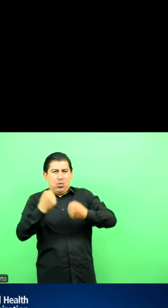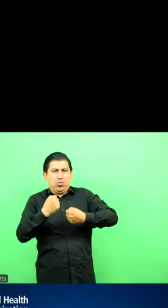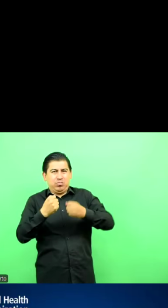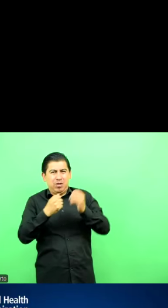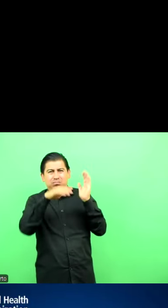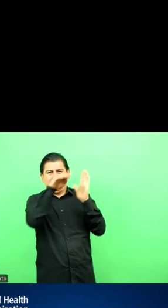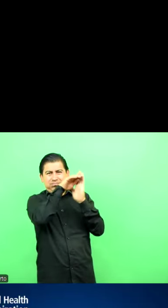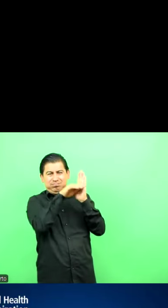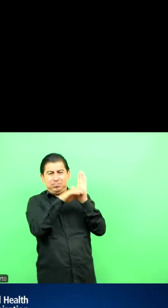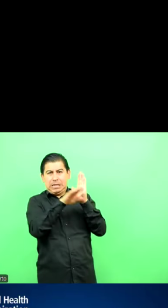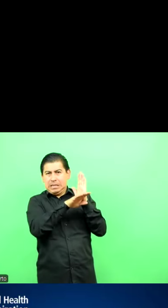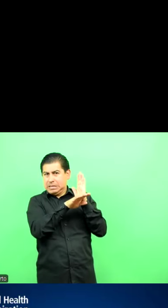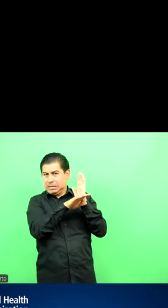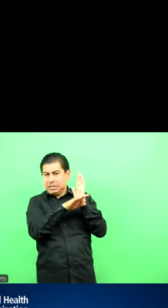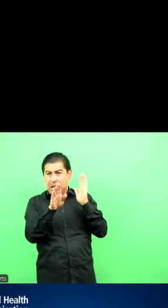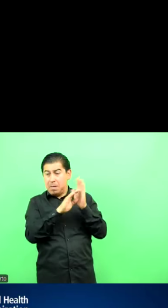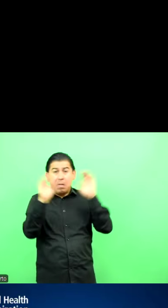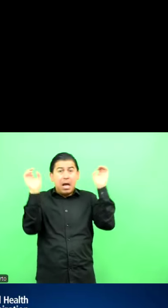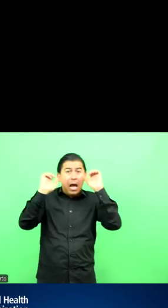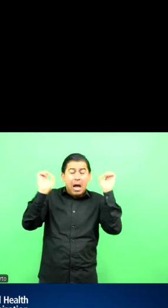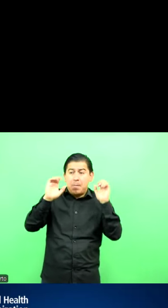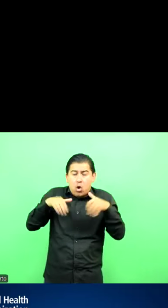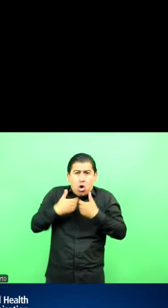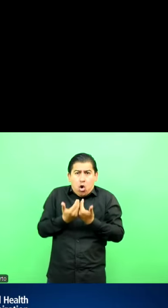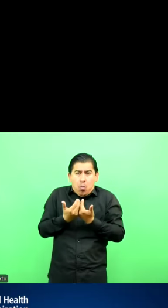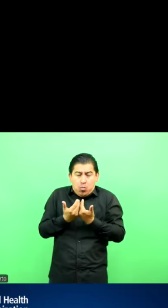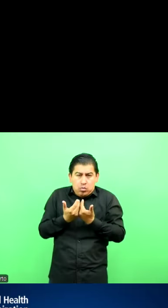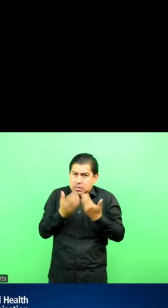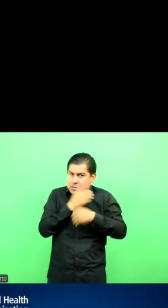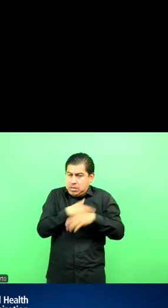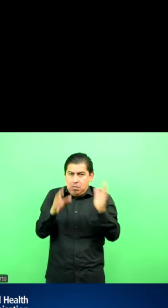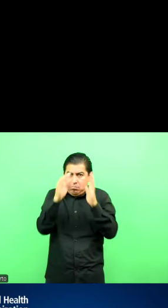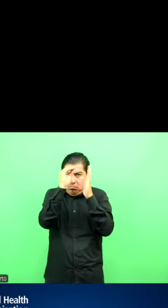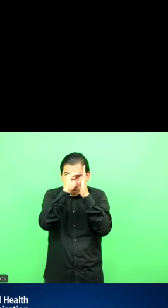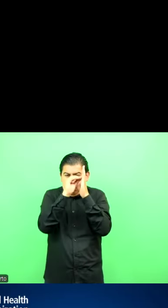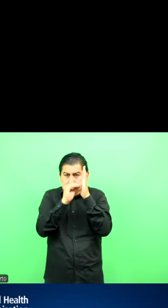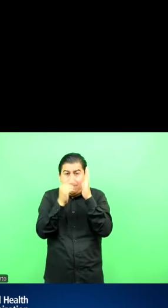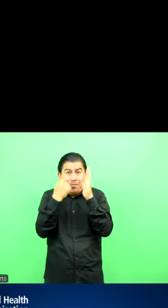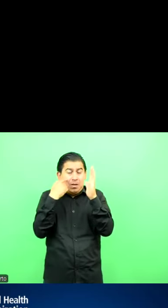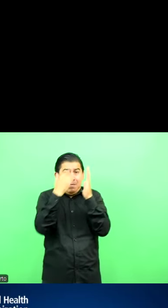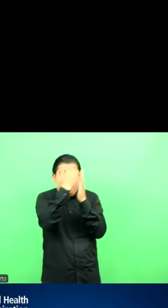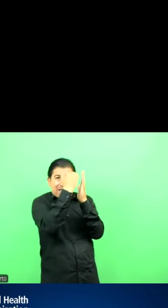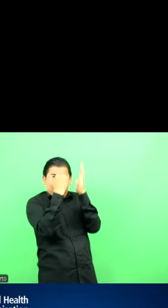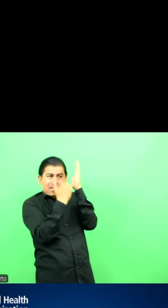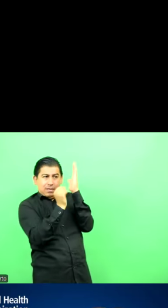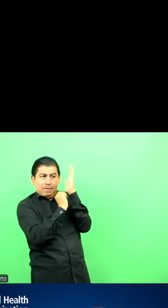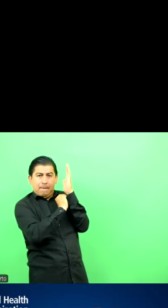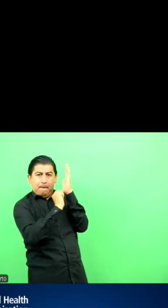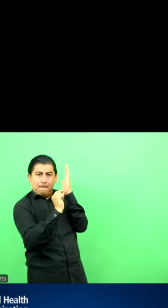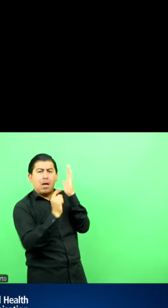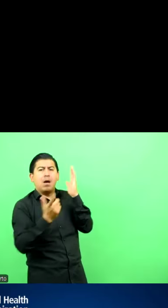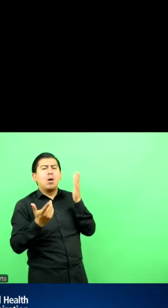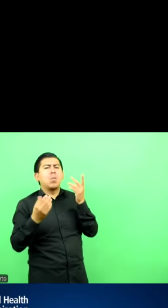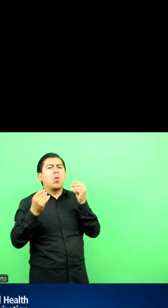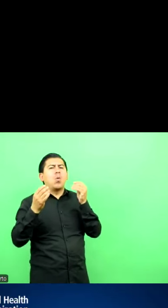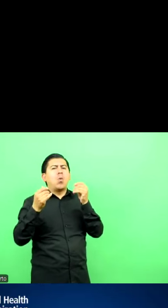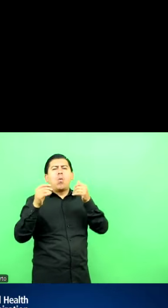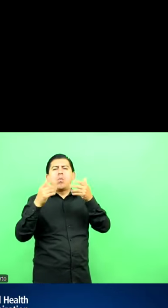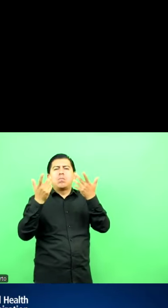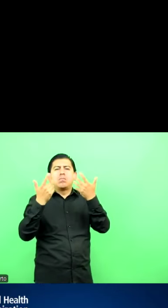thing, as you see at the bottom, the glossary, this is something to explain what is what, how we define